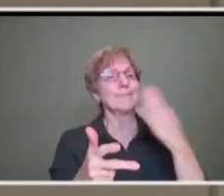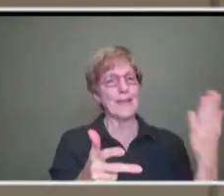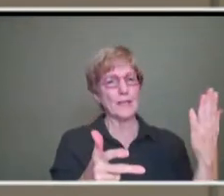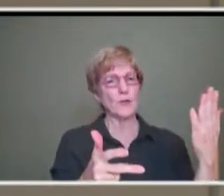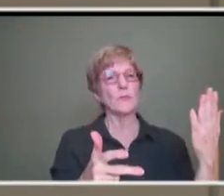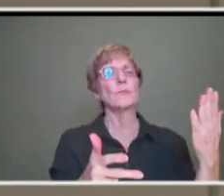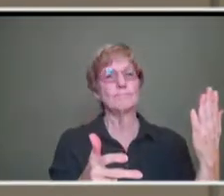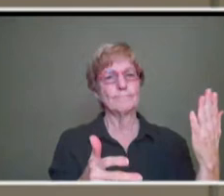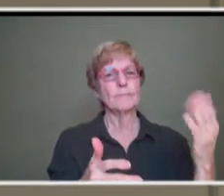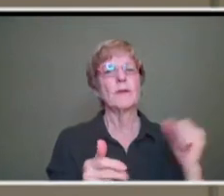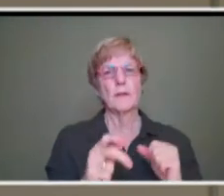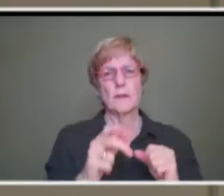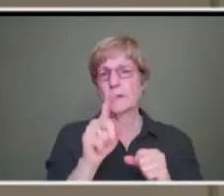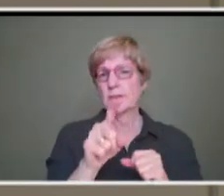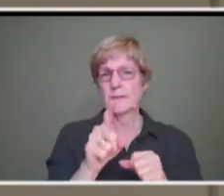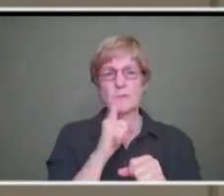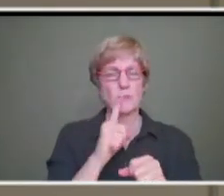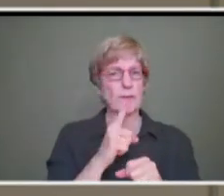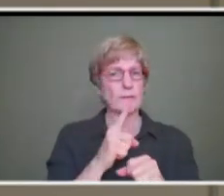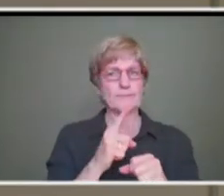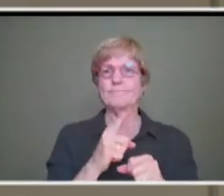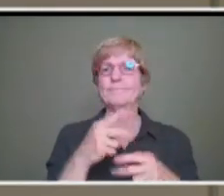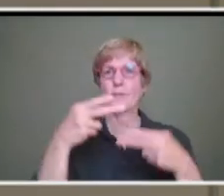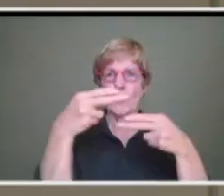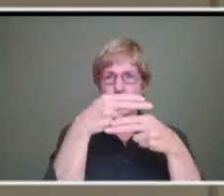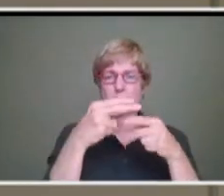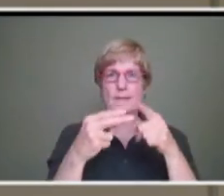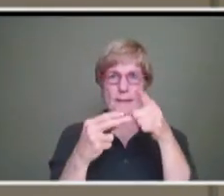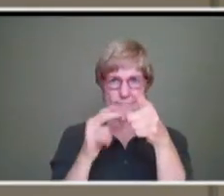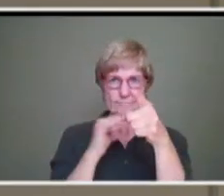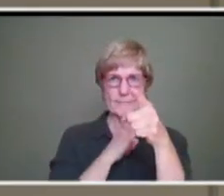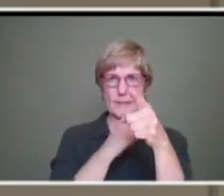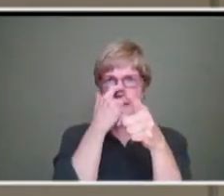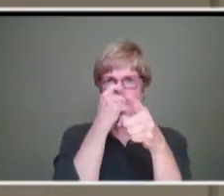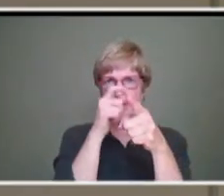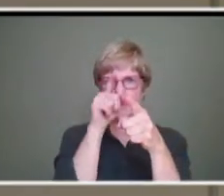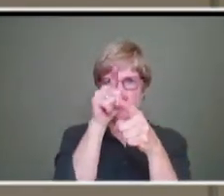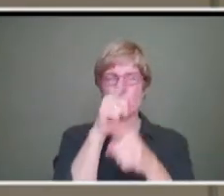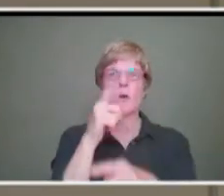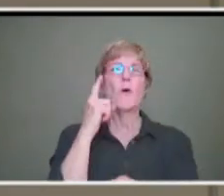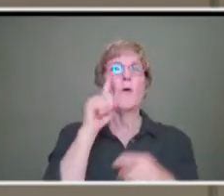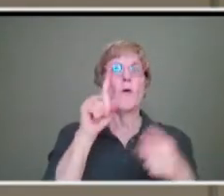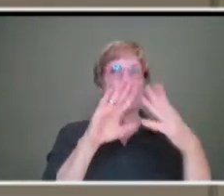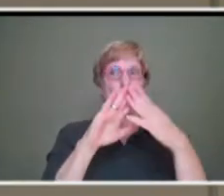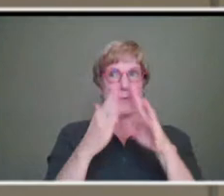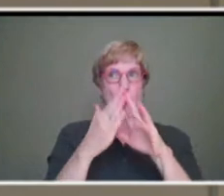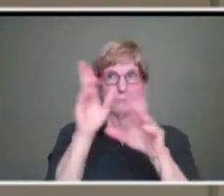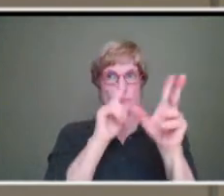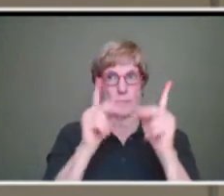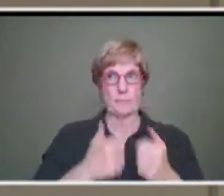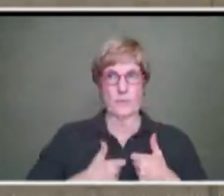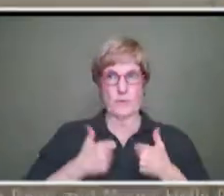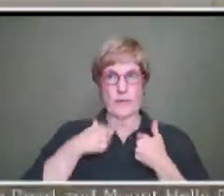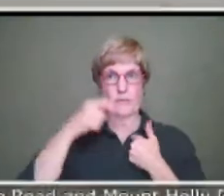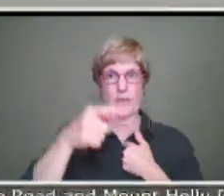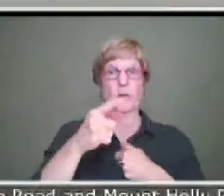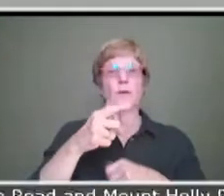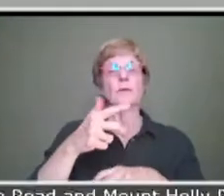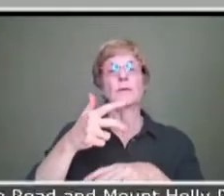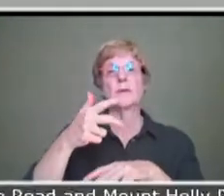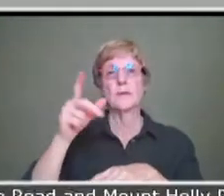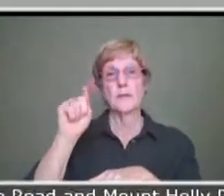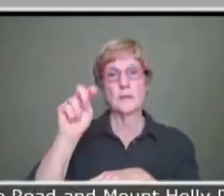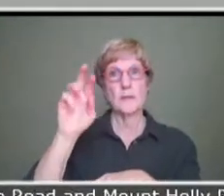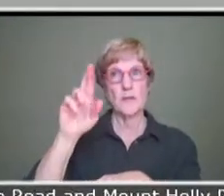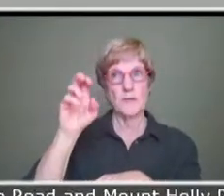up there because you're right on the slide that I'm interested in so for the community if you notice that Trucking the